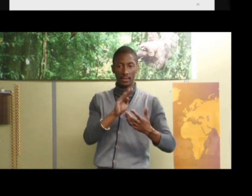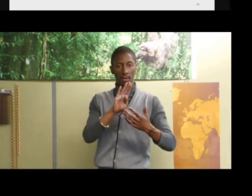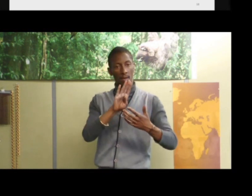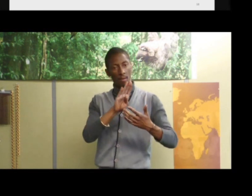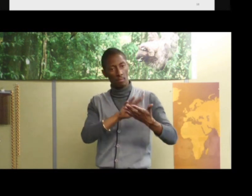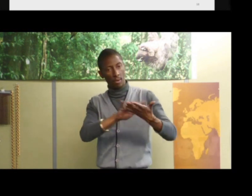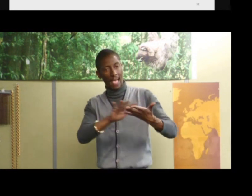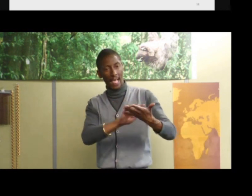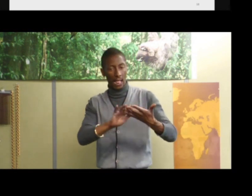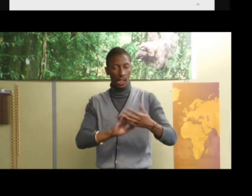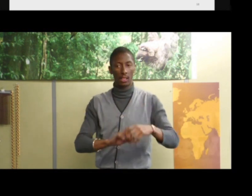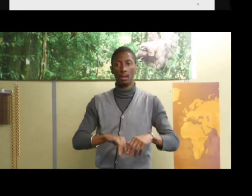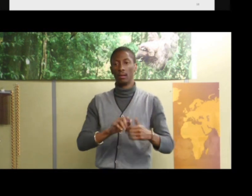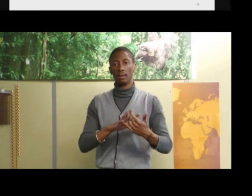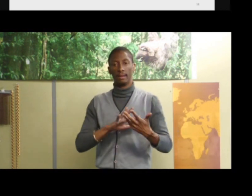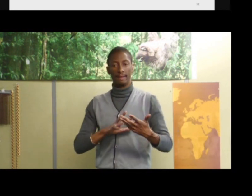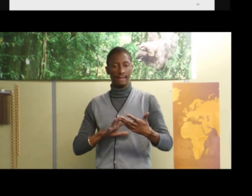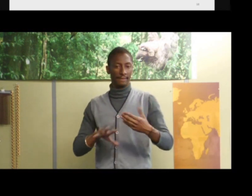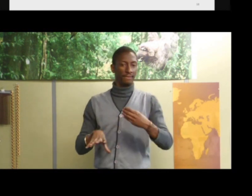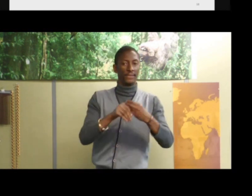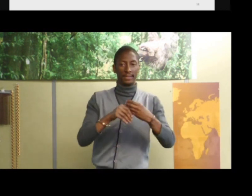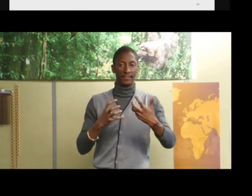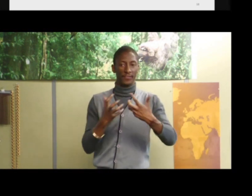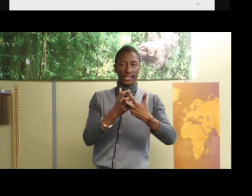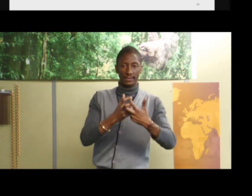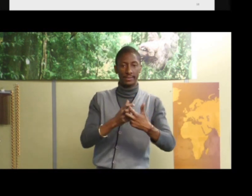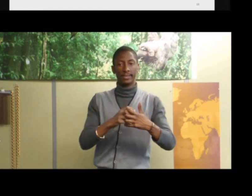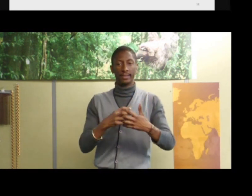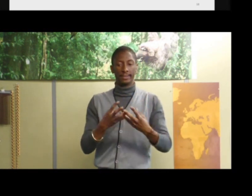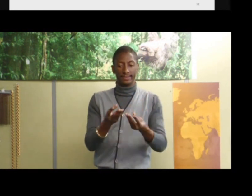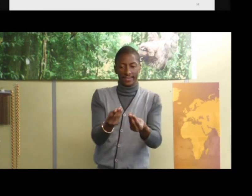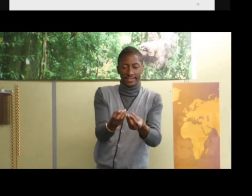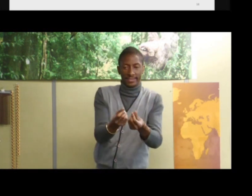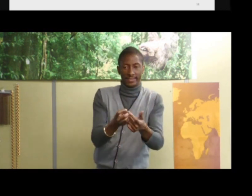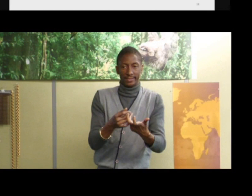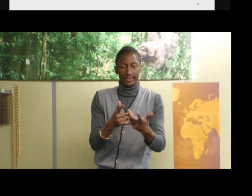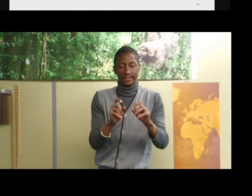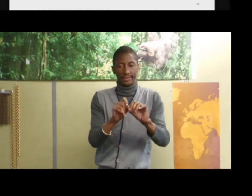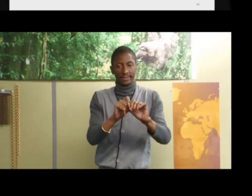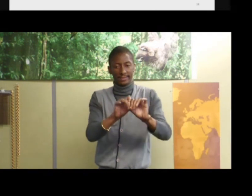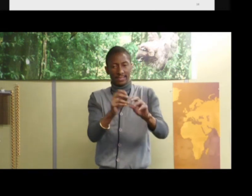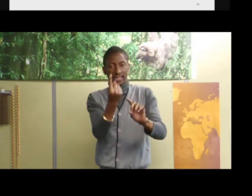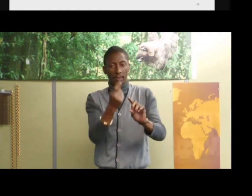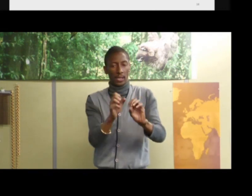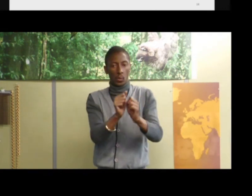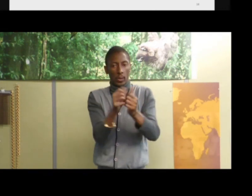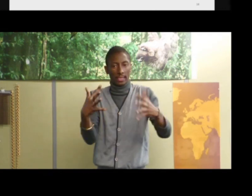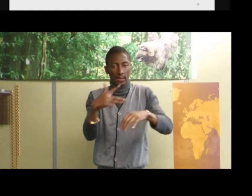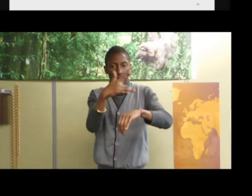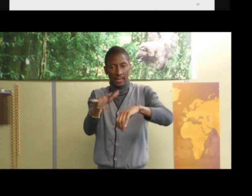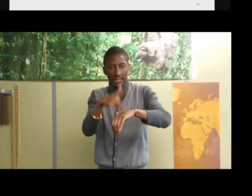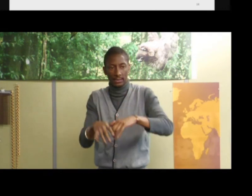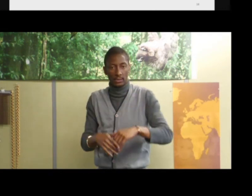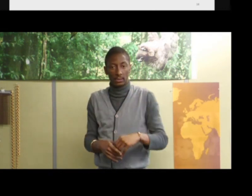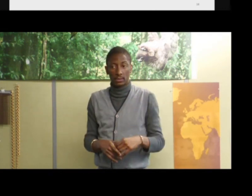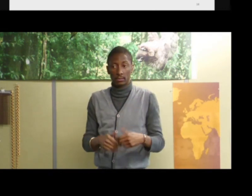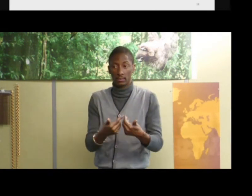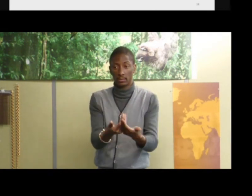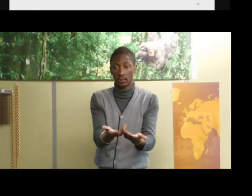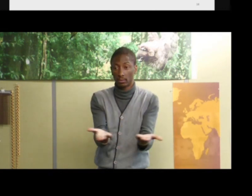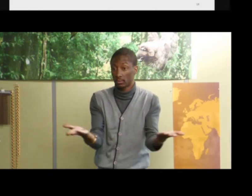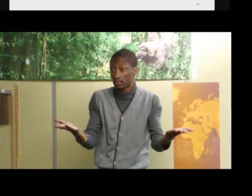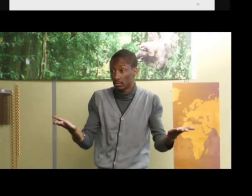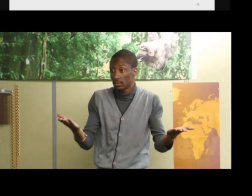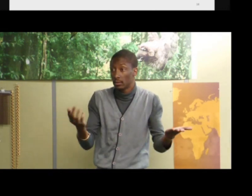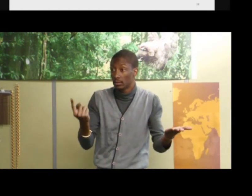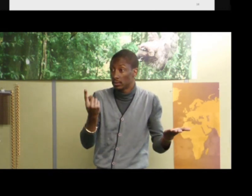fit tactile objects into a rail that no longer has space on it. Open it up to you. Is there any other things that you guys